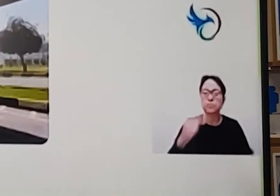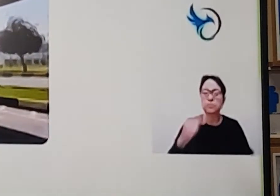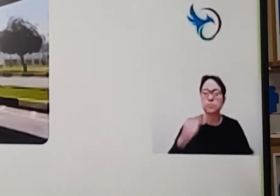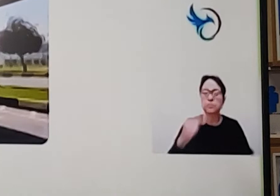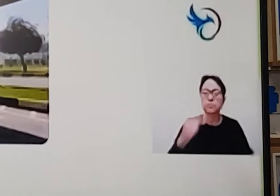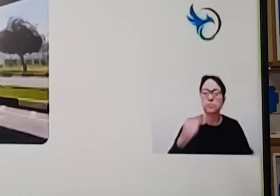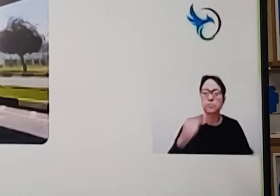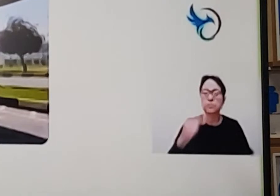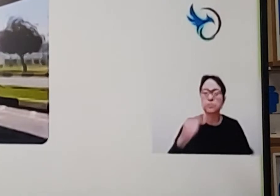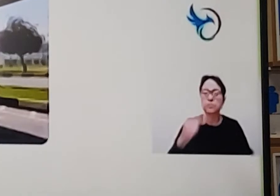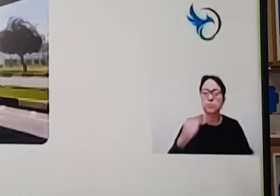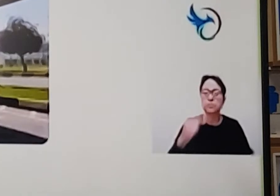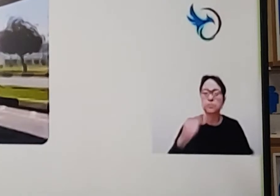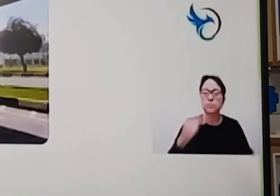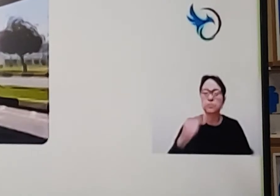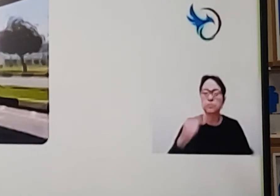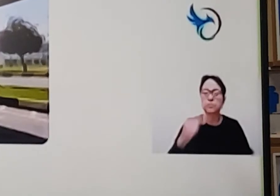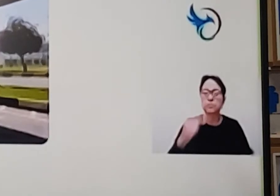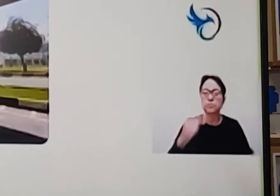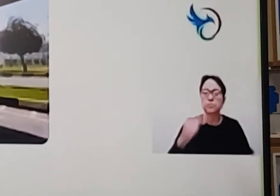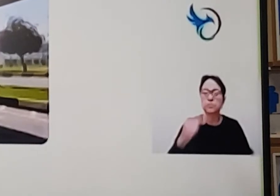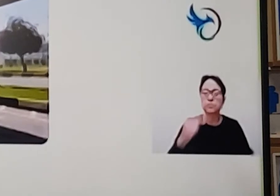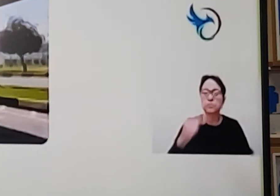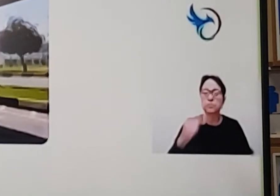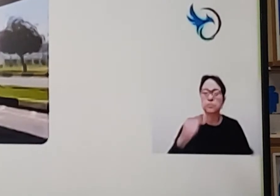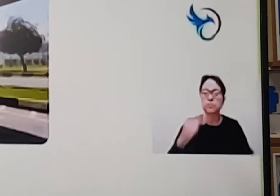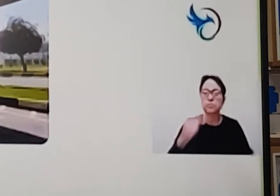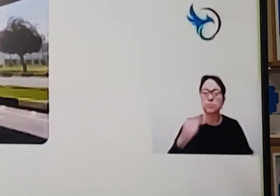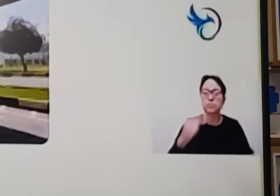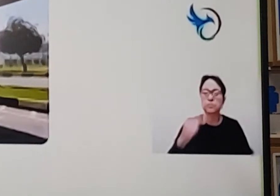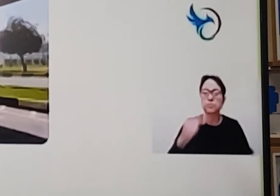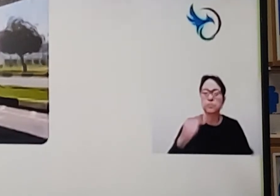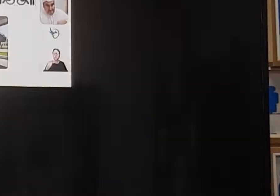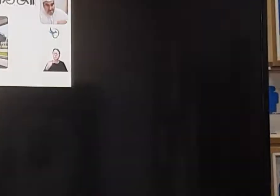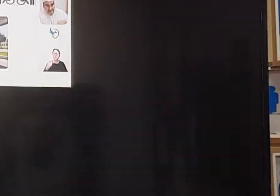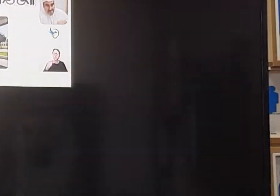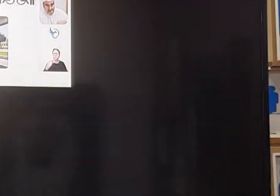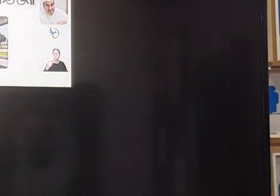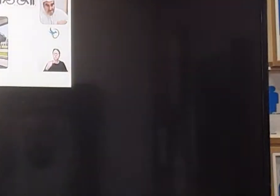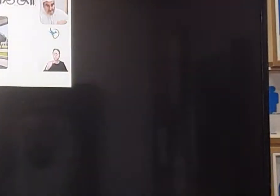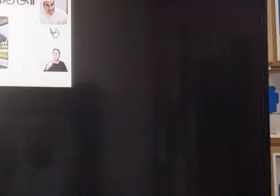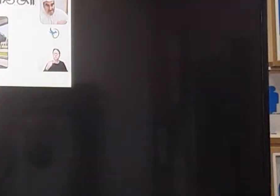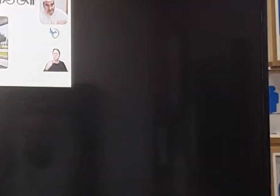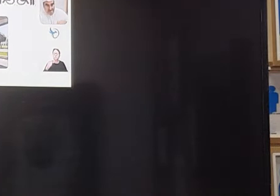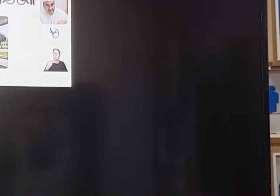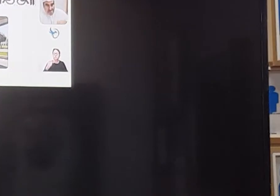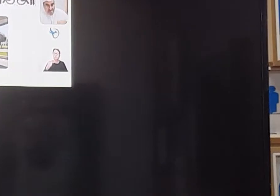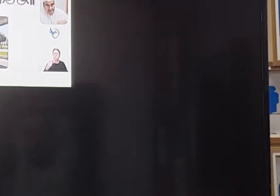the wheelchair. Here you see they are measuring also the height of the signboard.